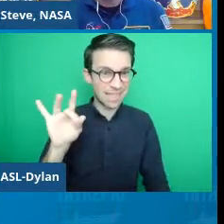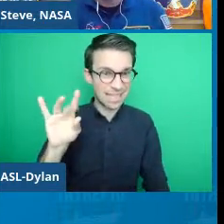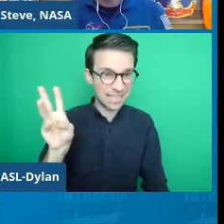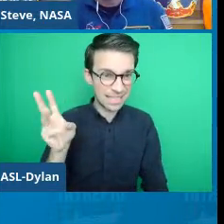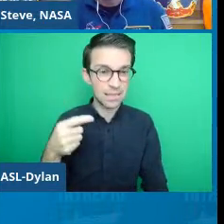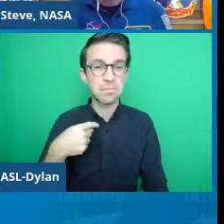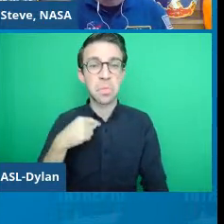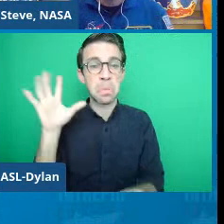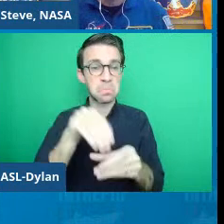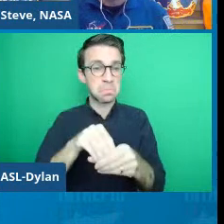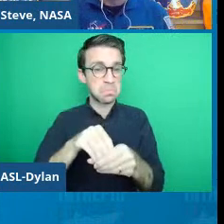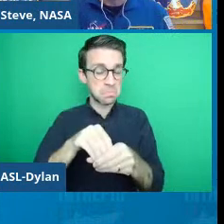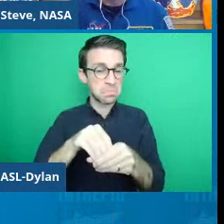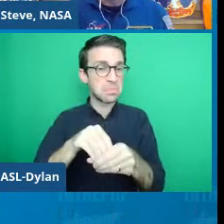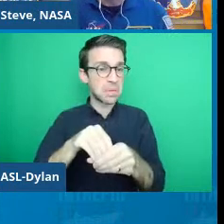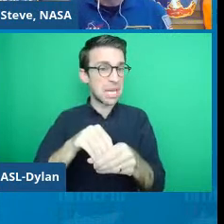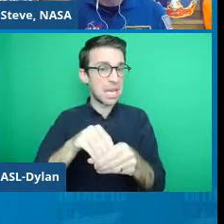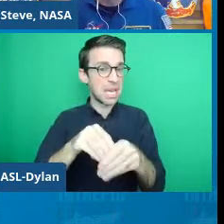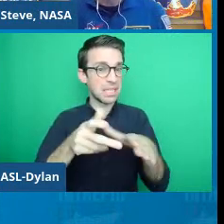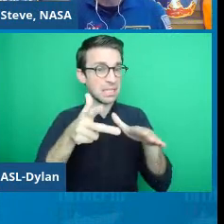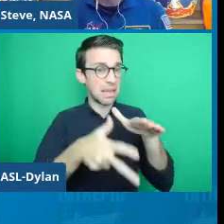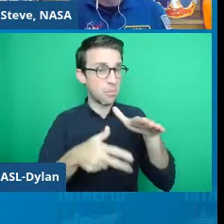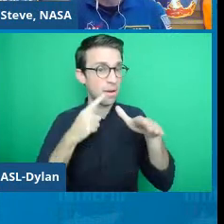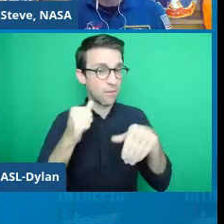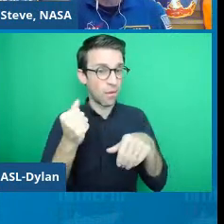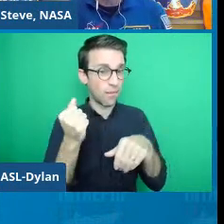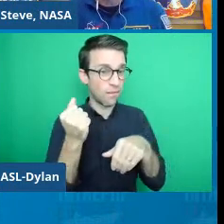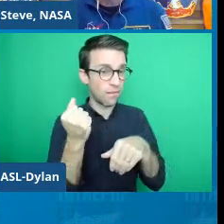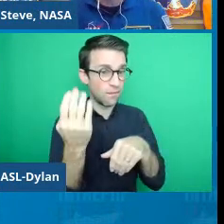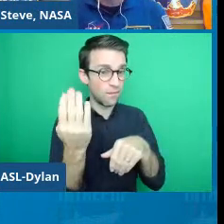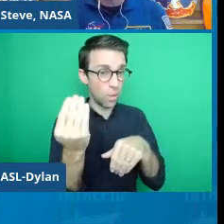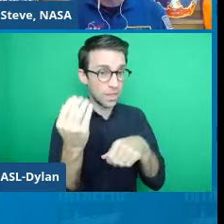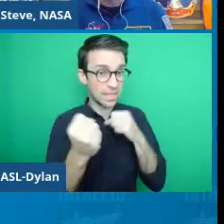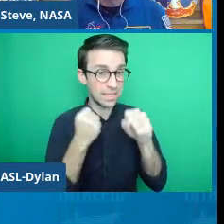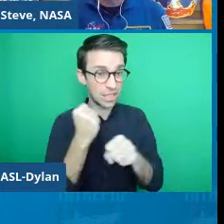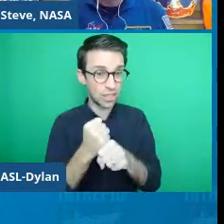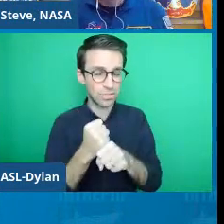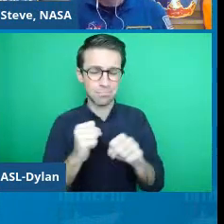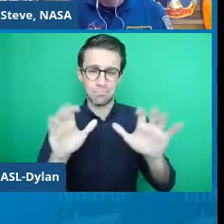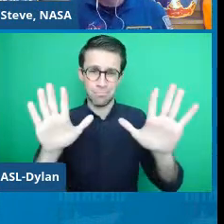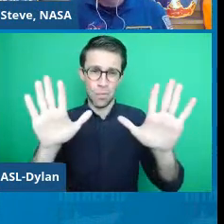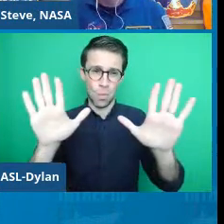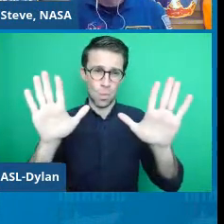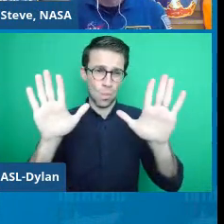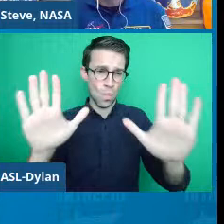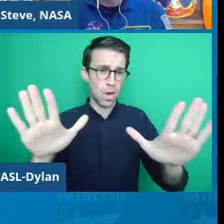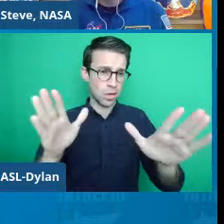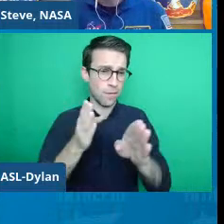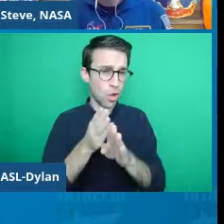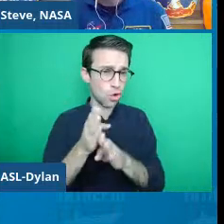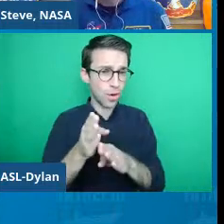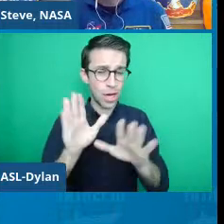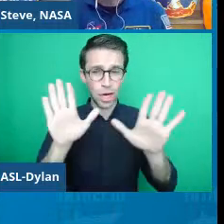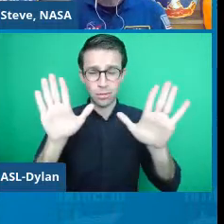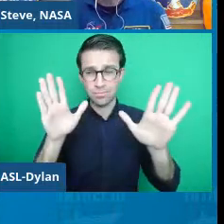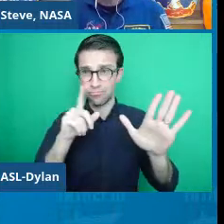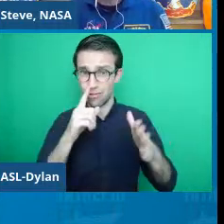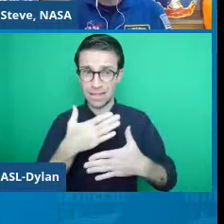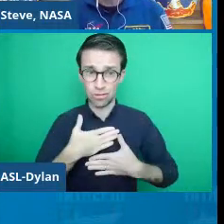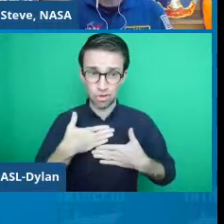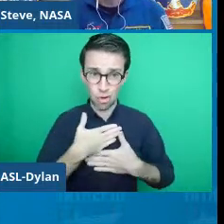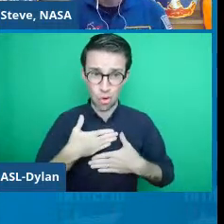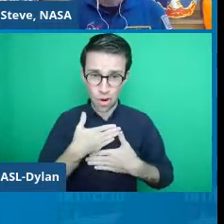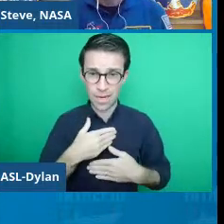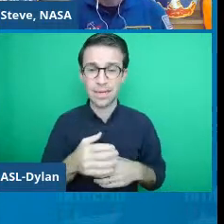submarine force, and it really was a great career. Really enjoyed my time at sea. But the